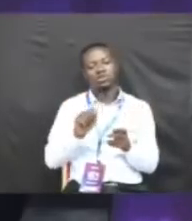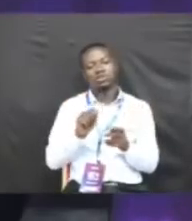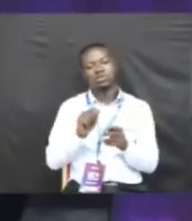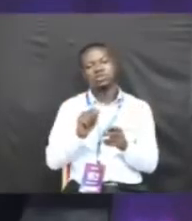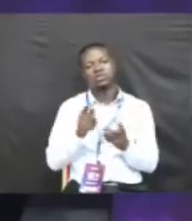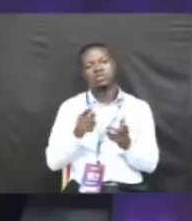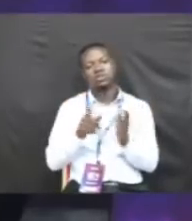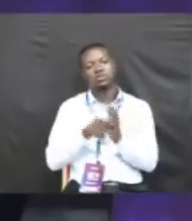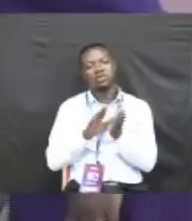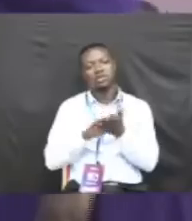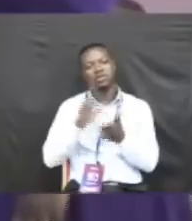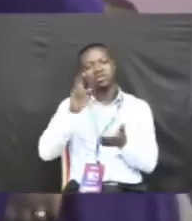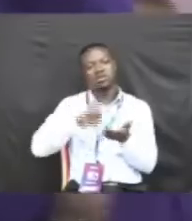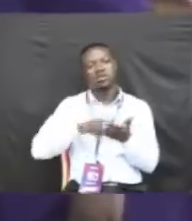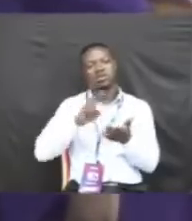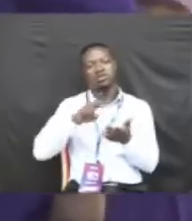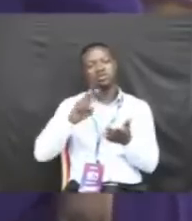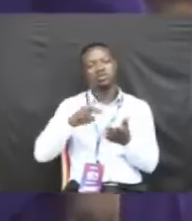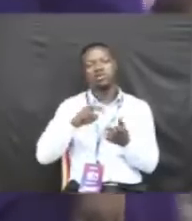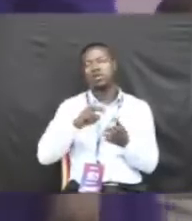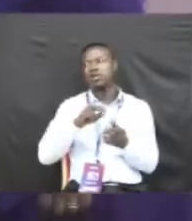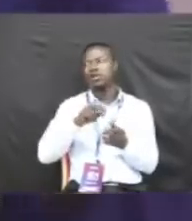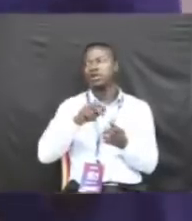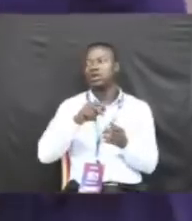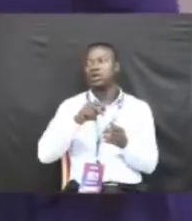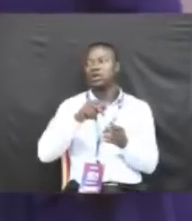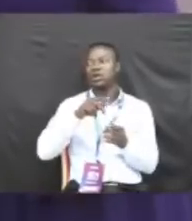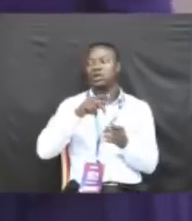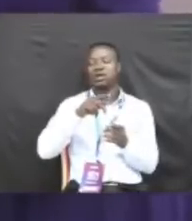PURC best manager.